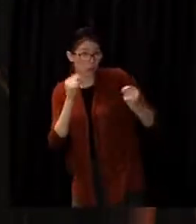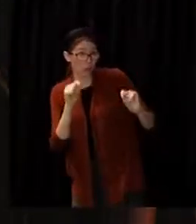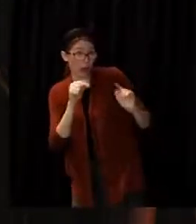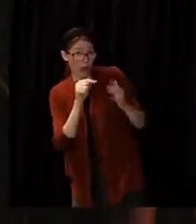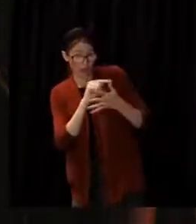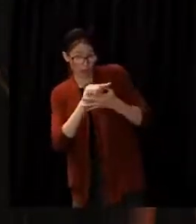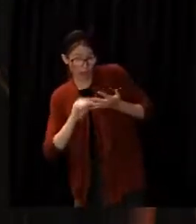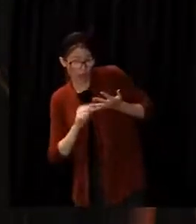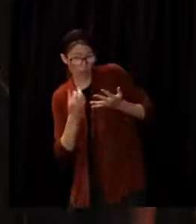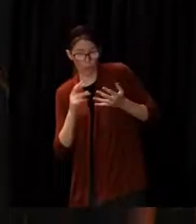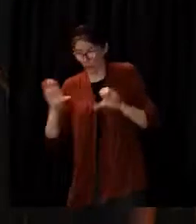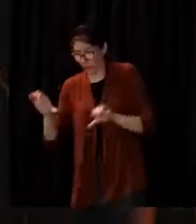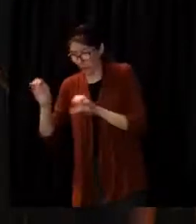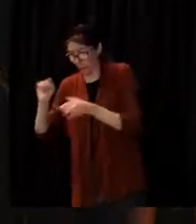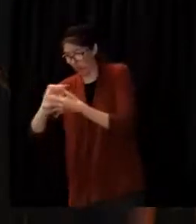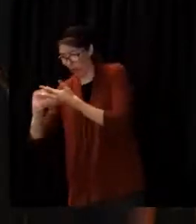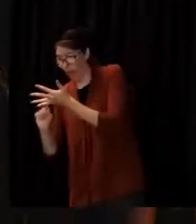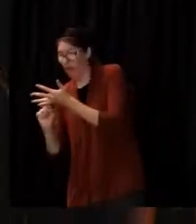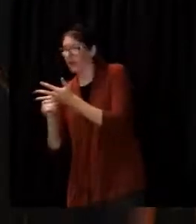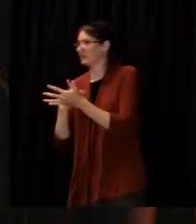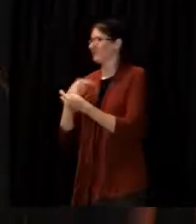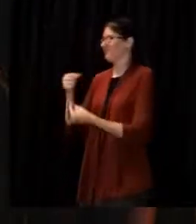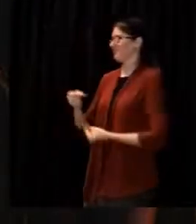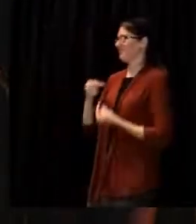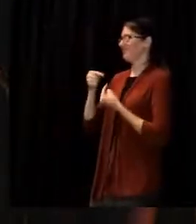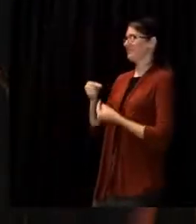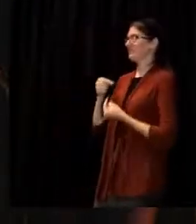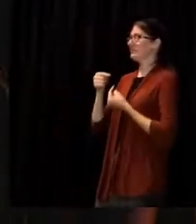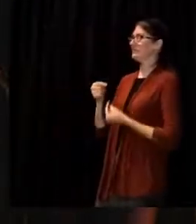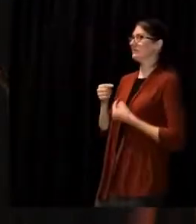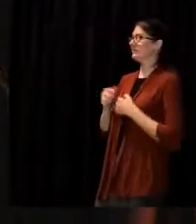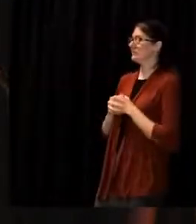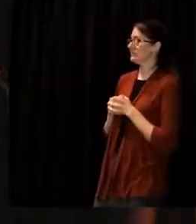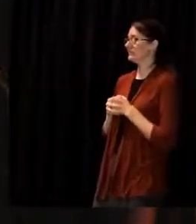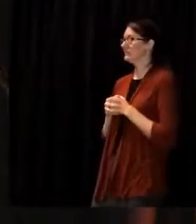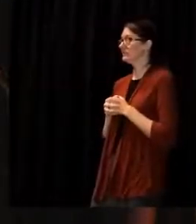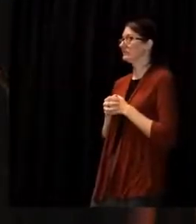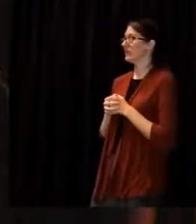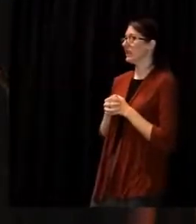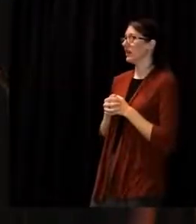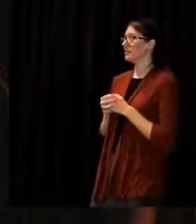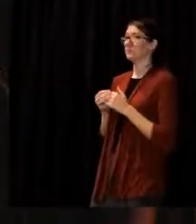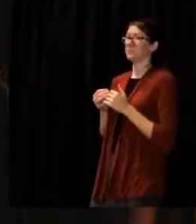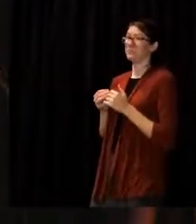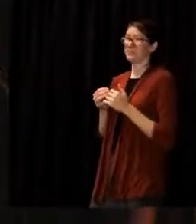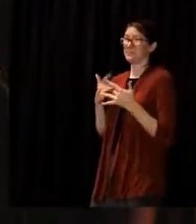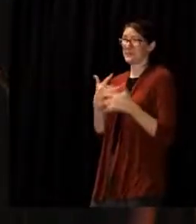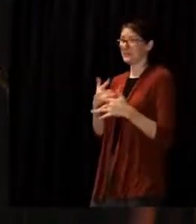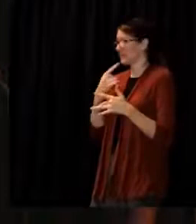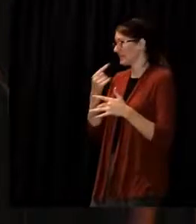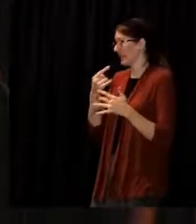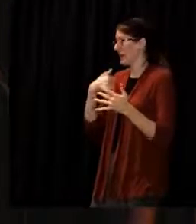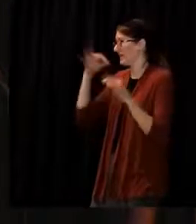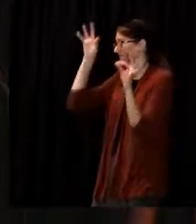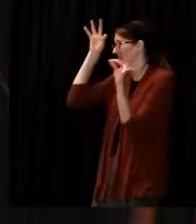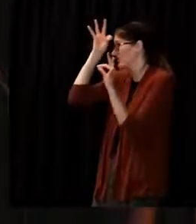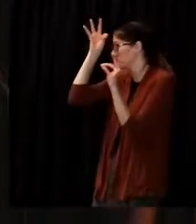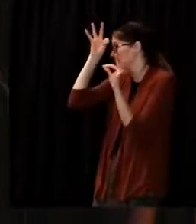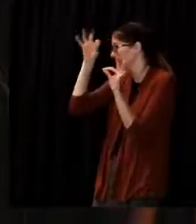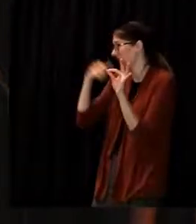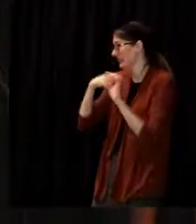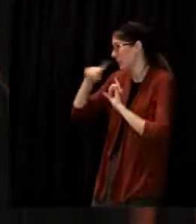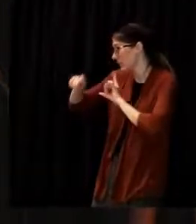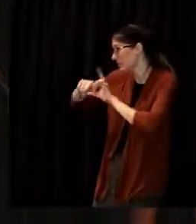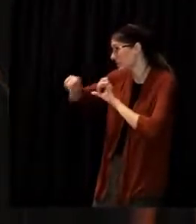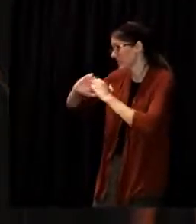hey, can we do this? And I'm struggling with it because if I say, most of the time when I say yes, gosh, I have no idea. I have a lot of